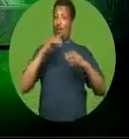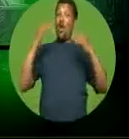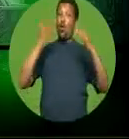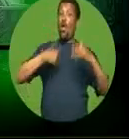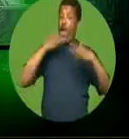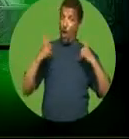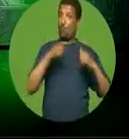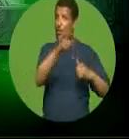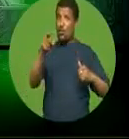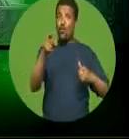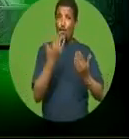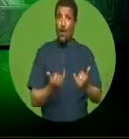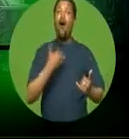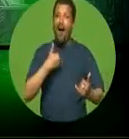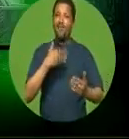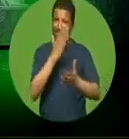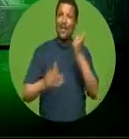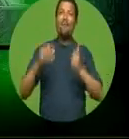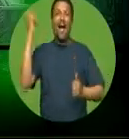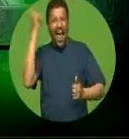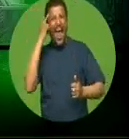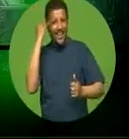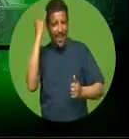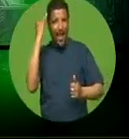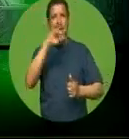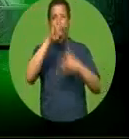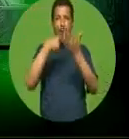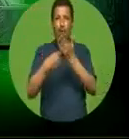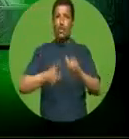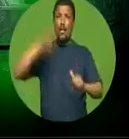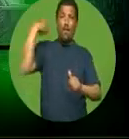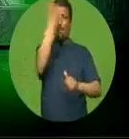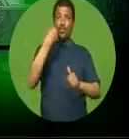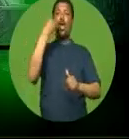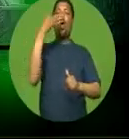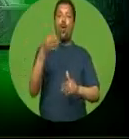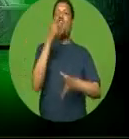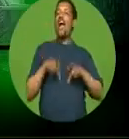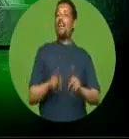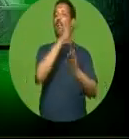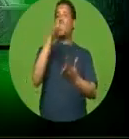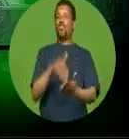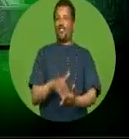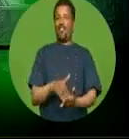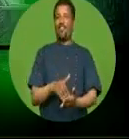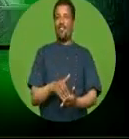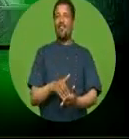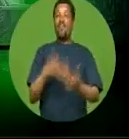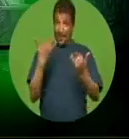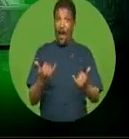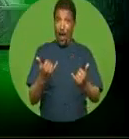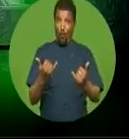idea about the main features of the agricultural sector. Now, it is time to do the